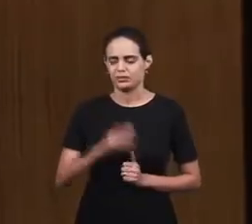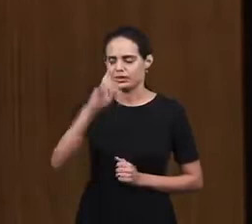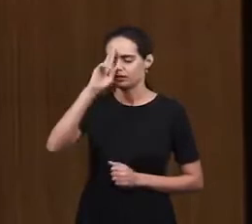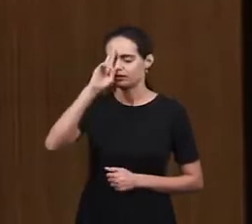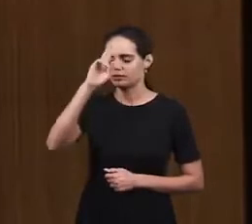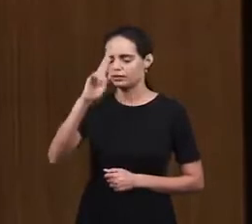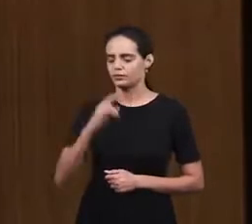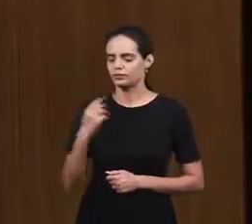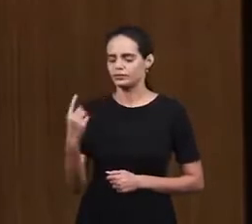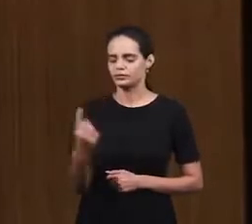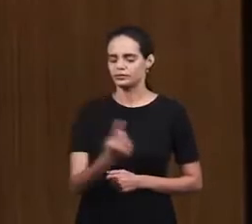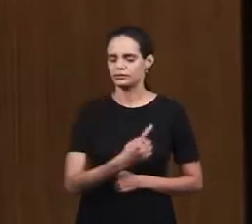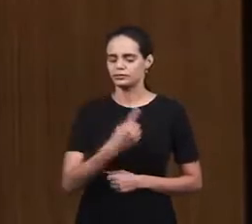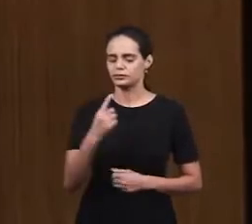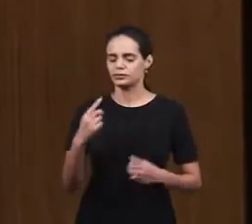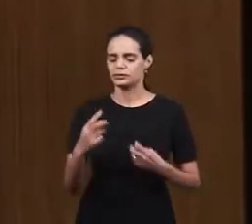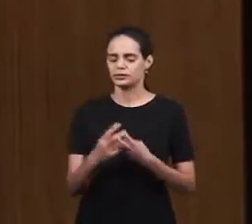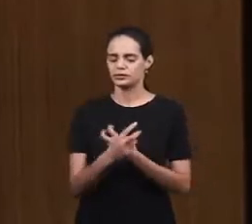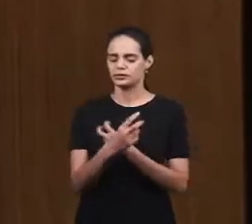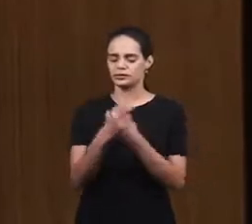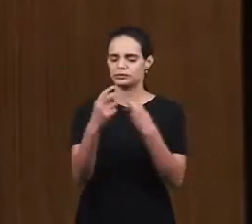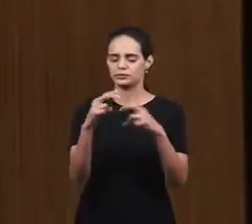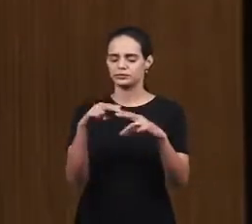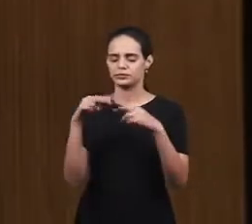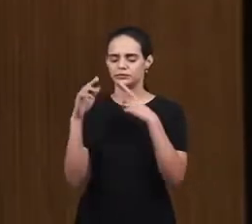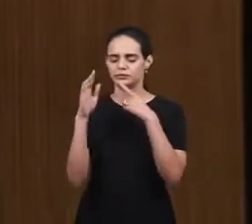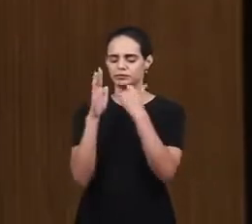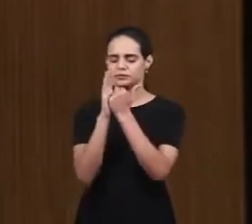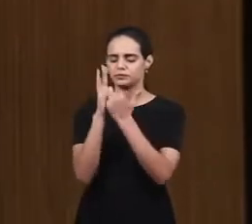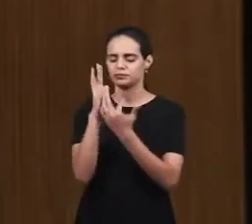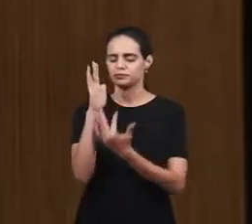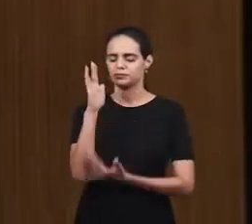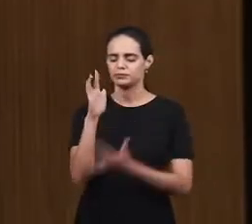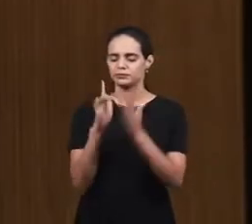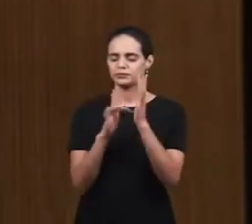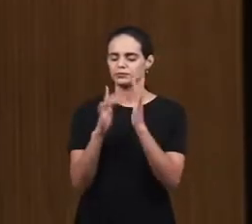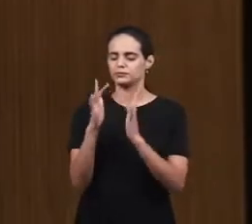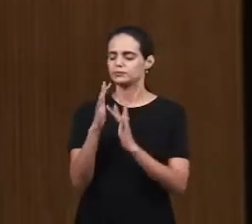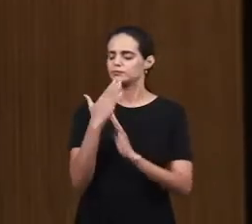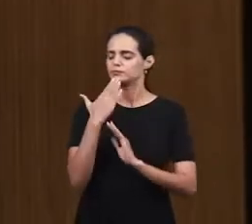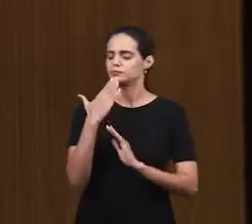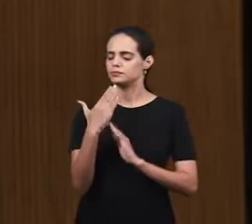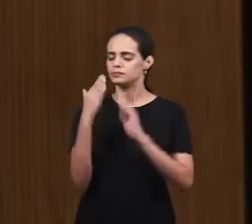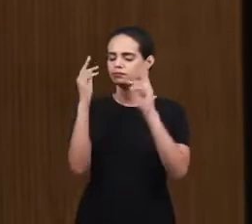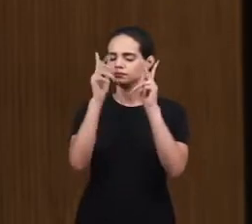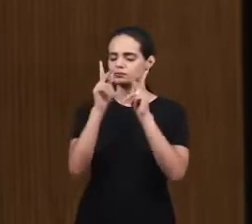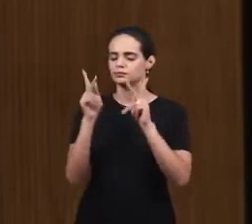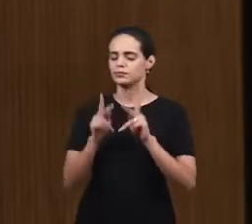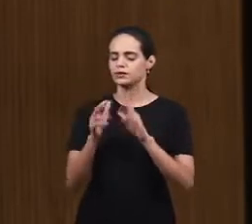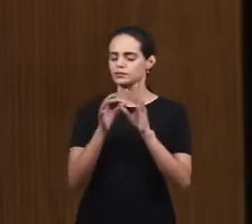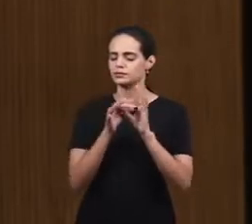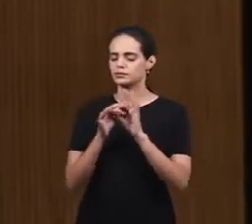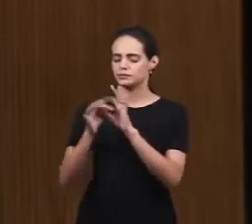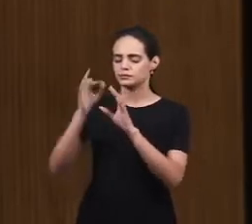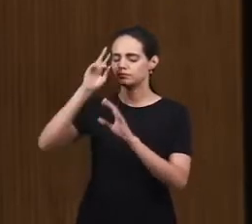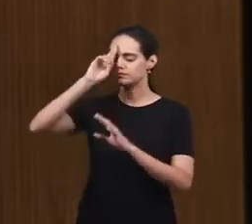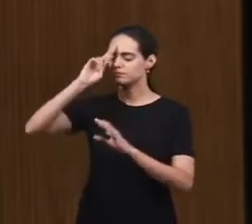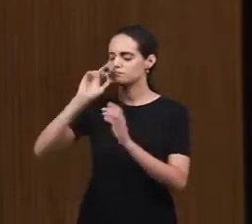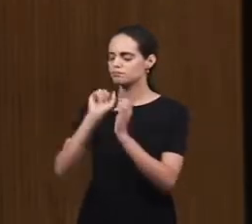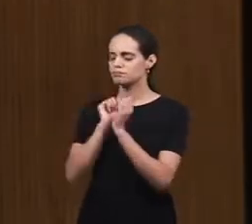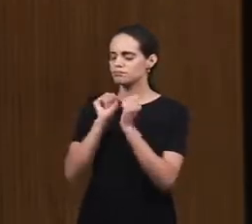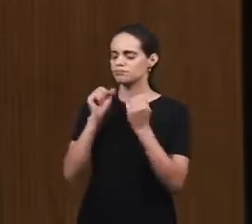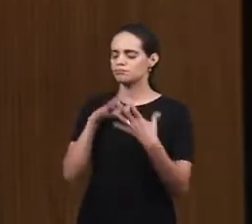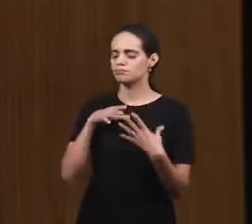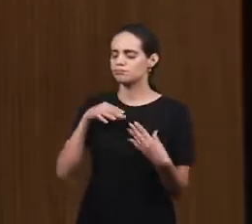Lord, we plead by the blood of Jesus, asking for peace, for fellowship. May